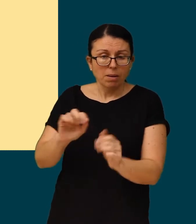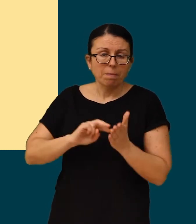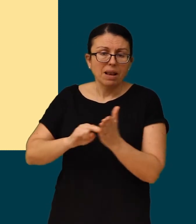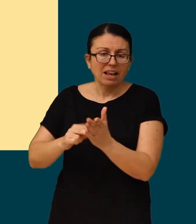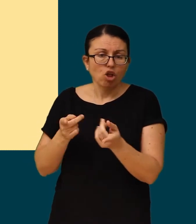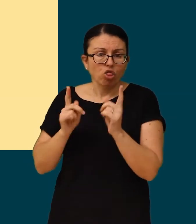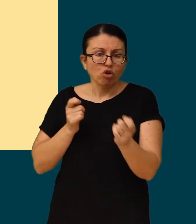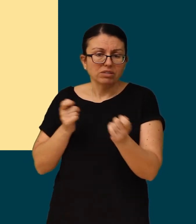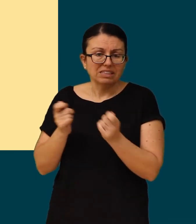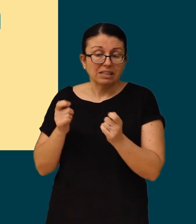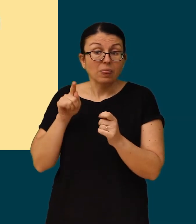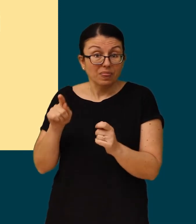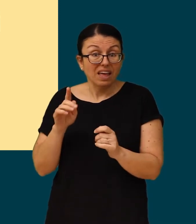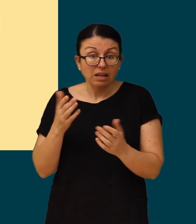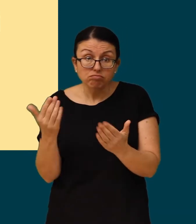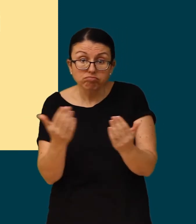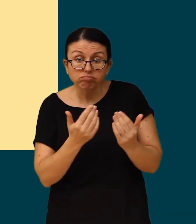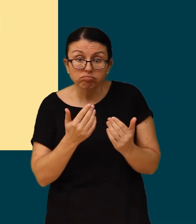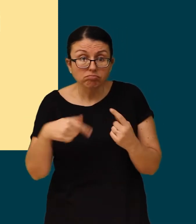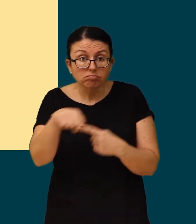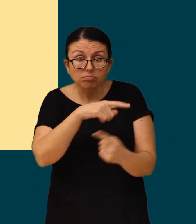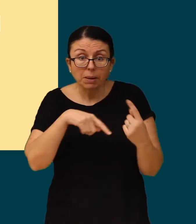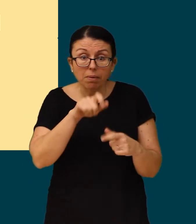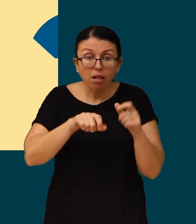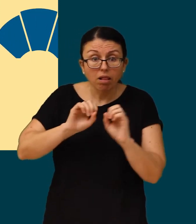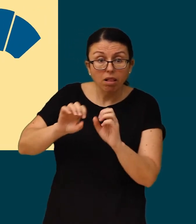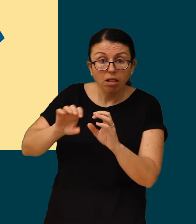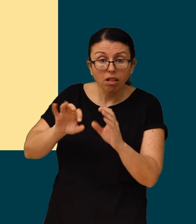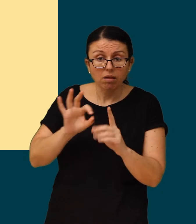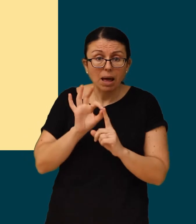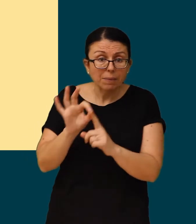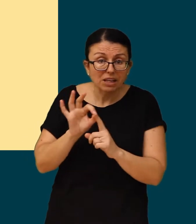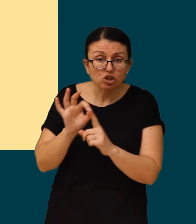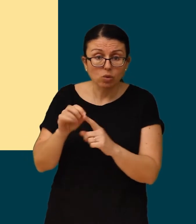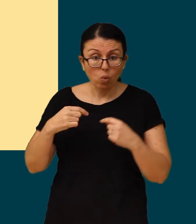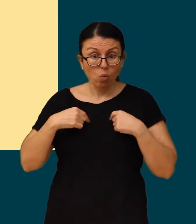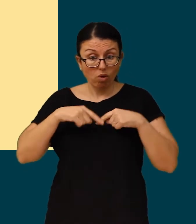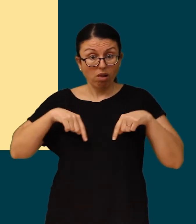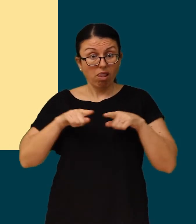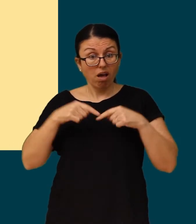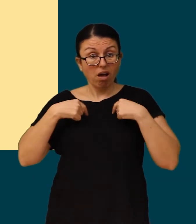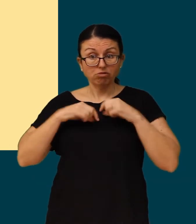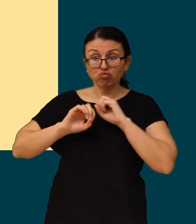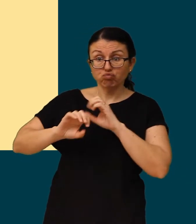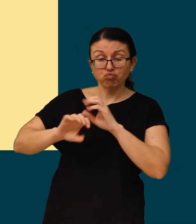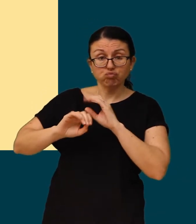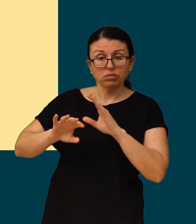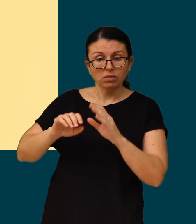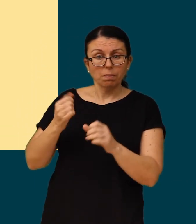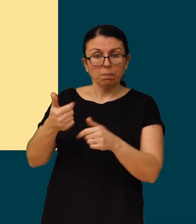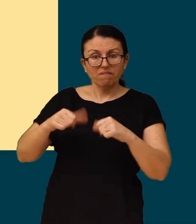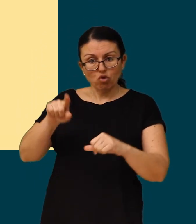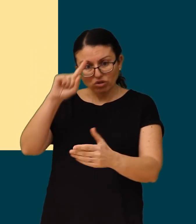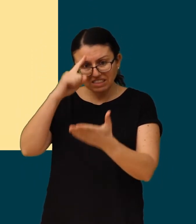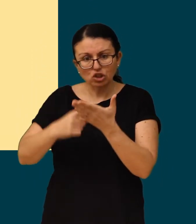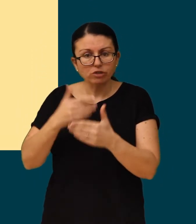authorities, and they listen to members of the public, applicants, and consultees like us when making decisions.